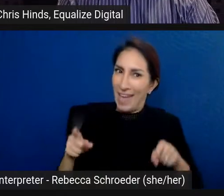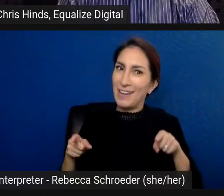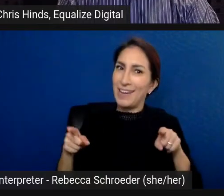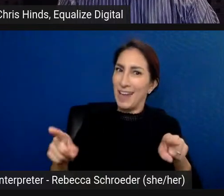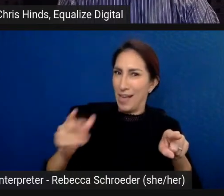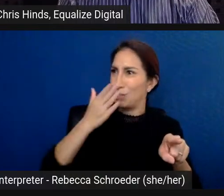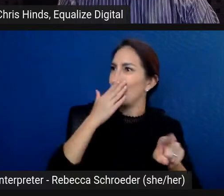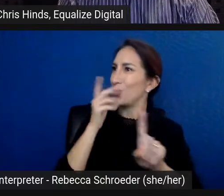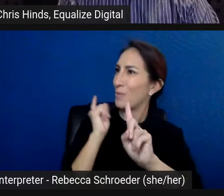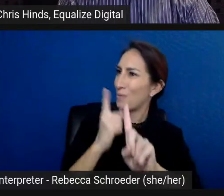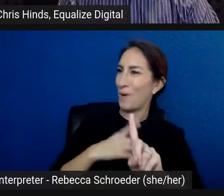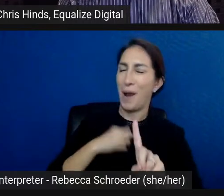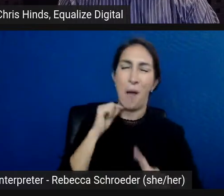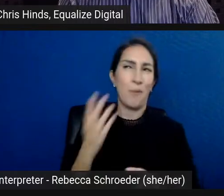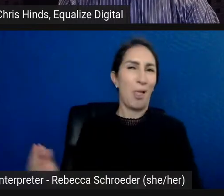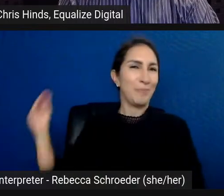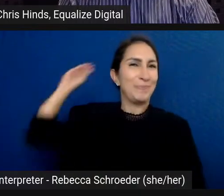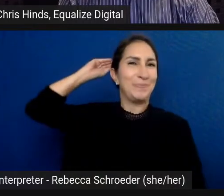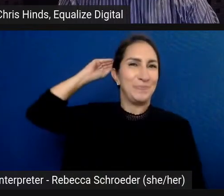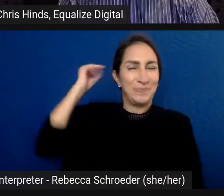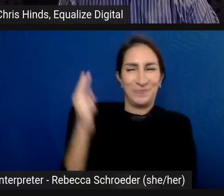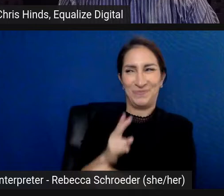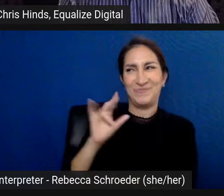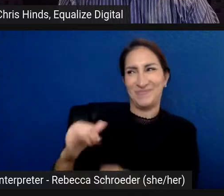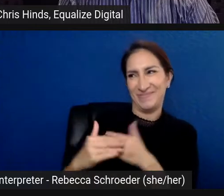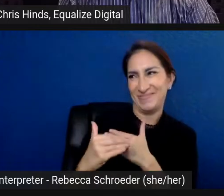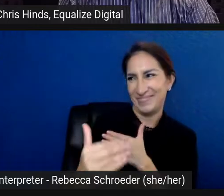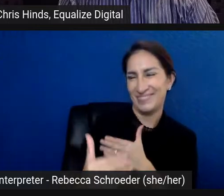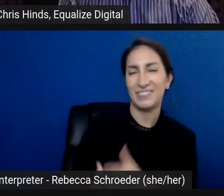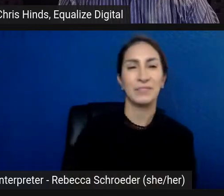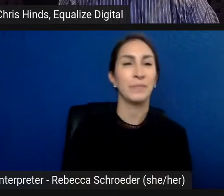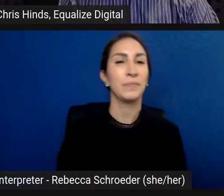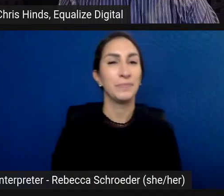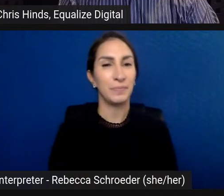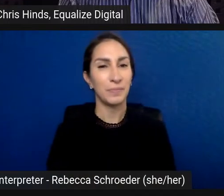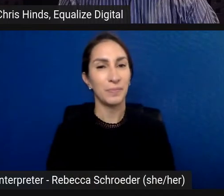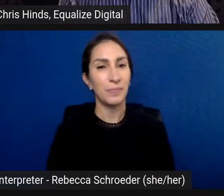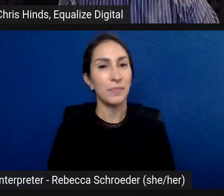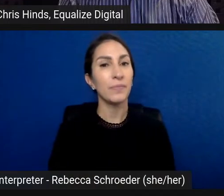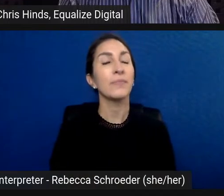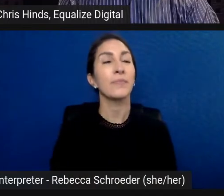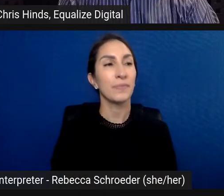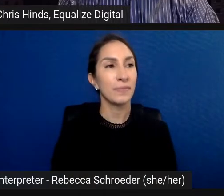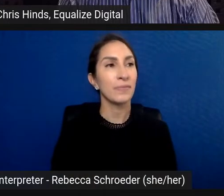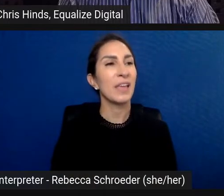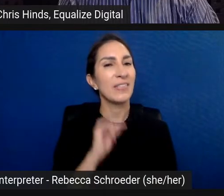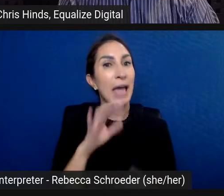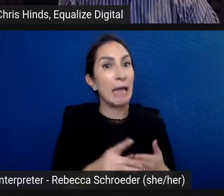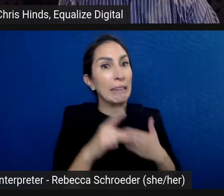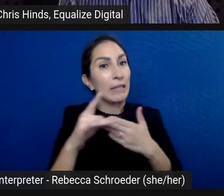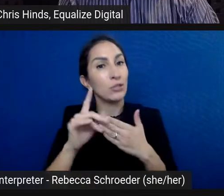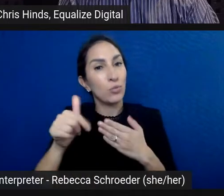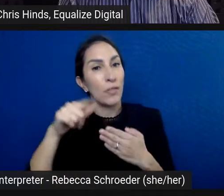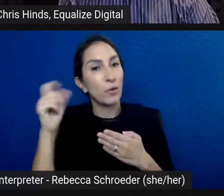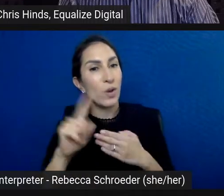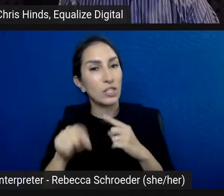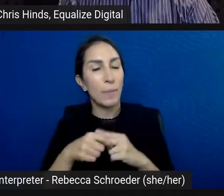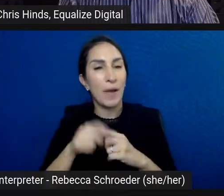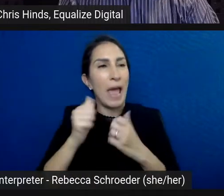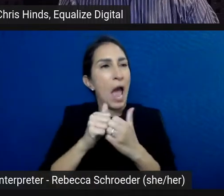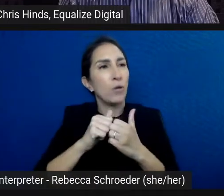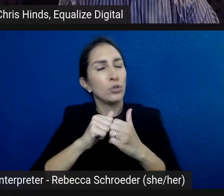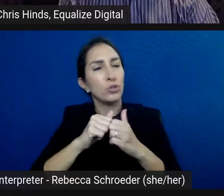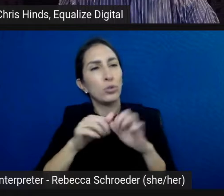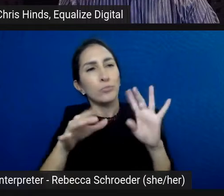That leads into another kind of question about just kind of like framing and phrasing things for people and helping